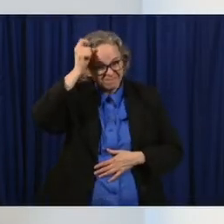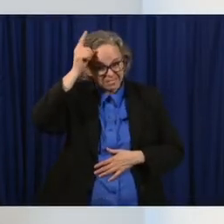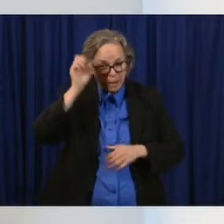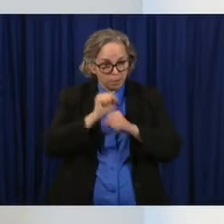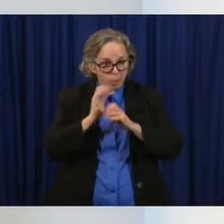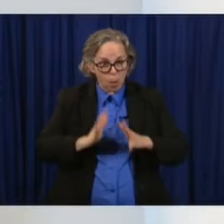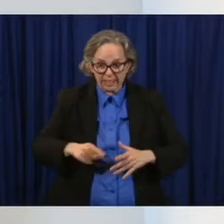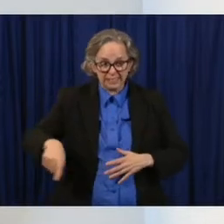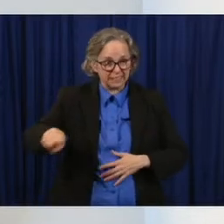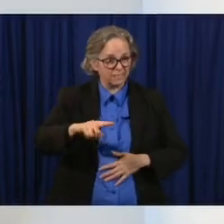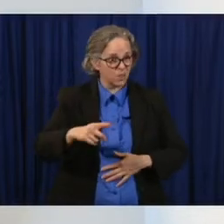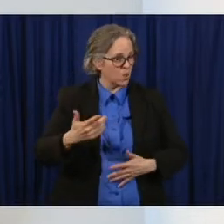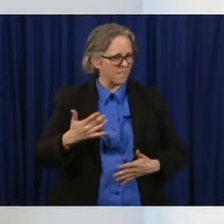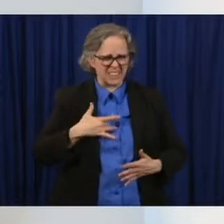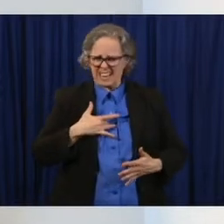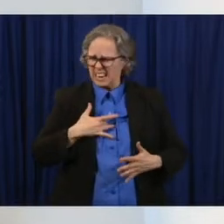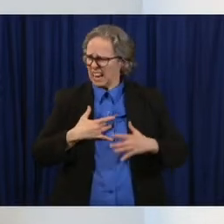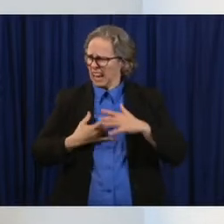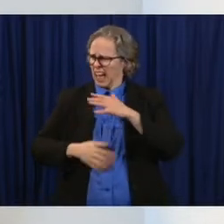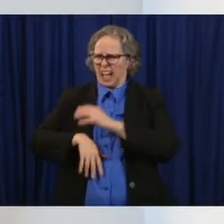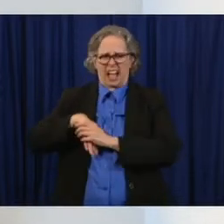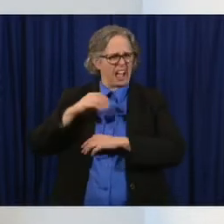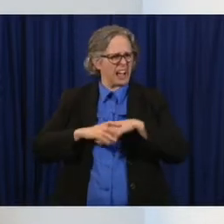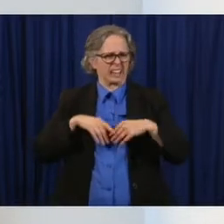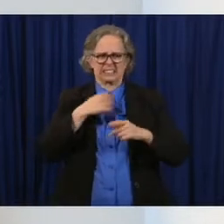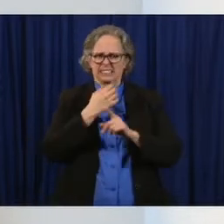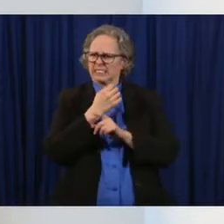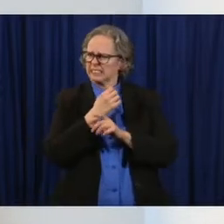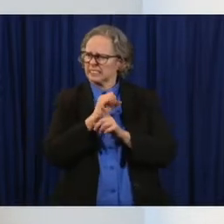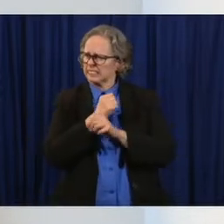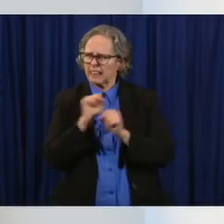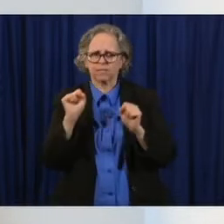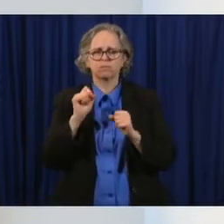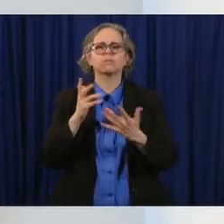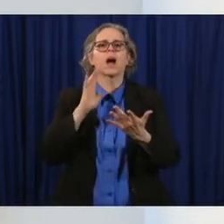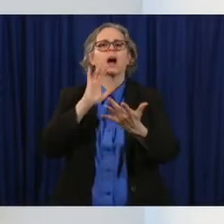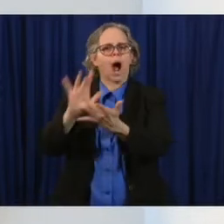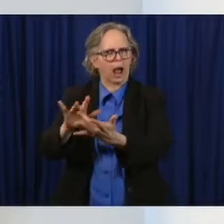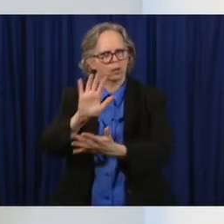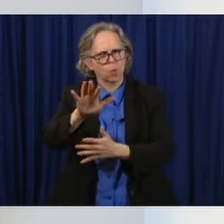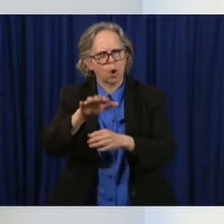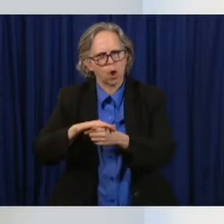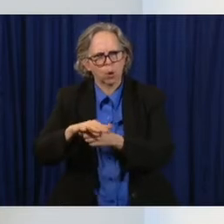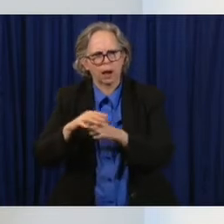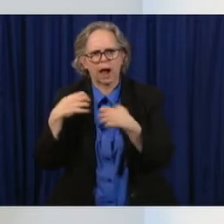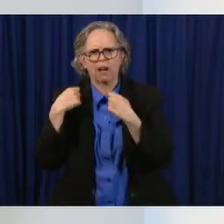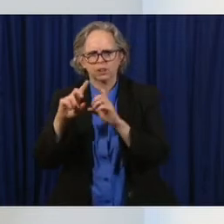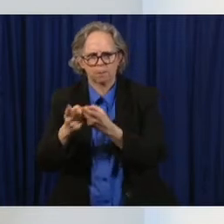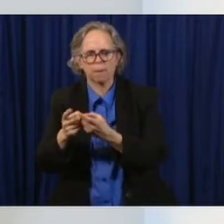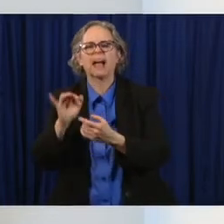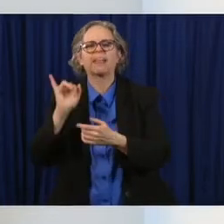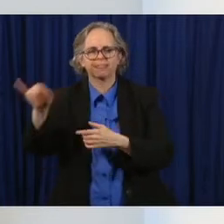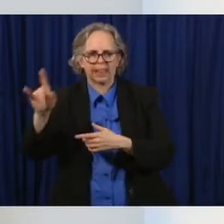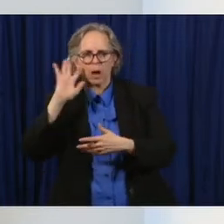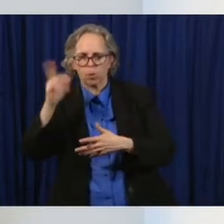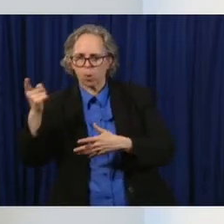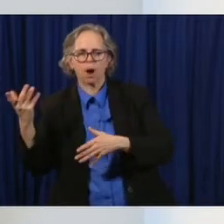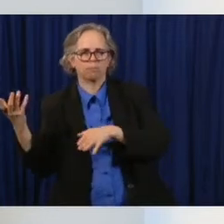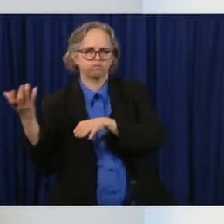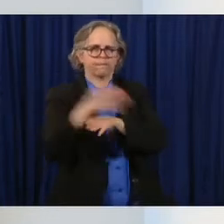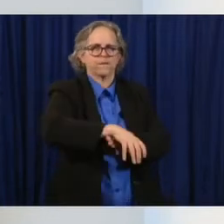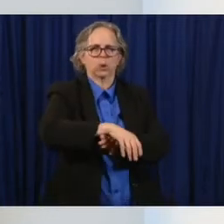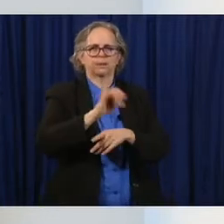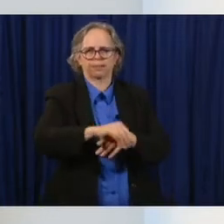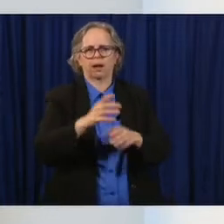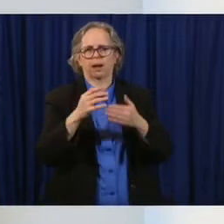they can contact the health department. The health department will be able to enforce those guidelines. They should feel very comfortable calling the health